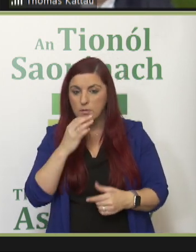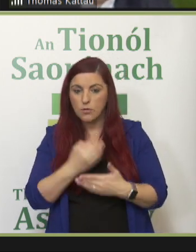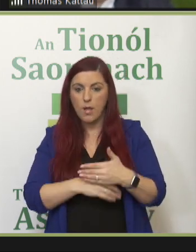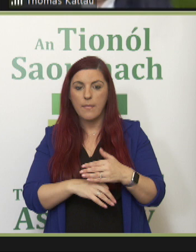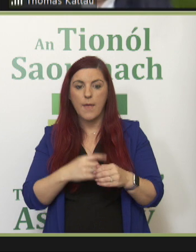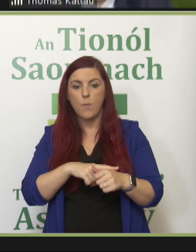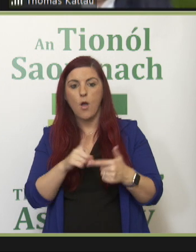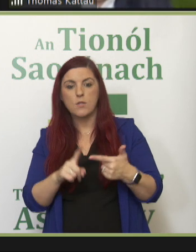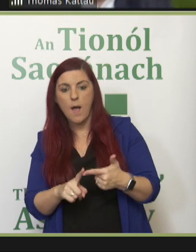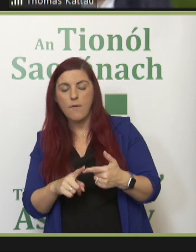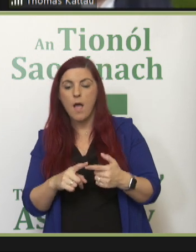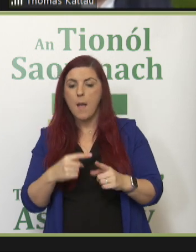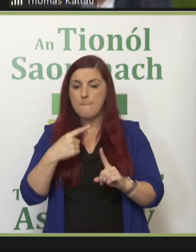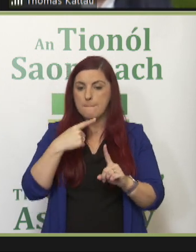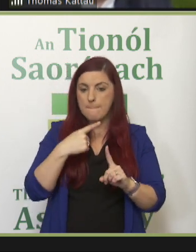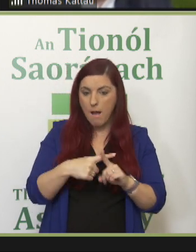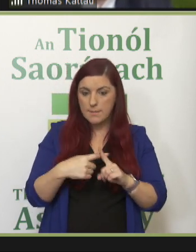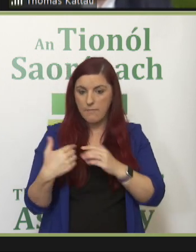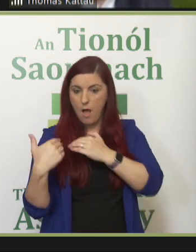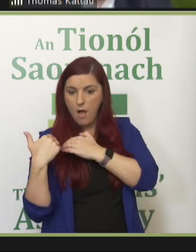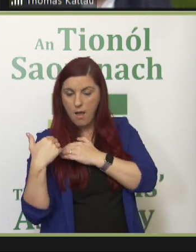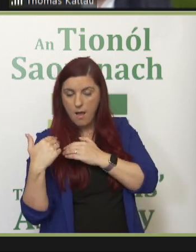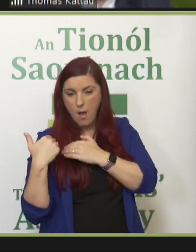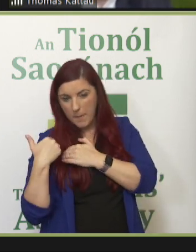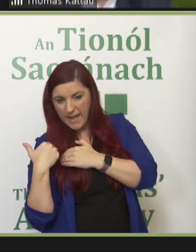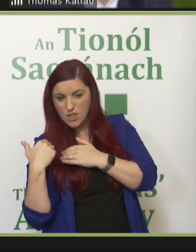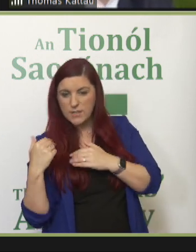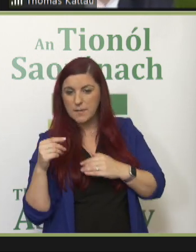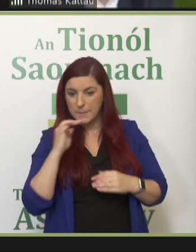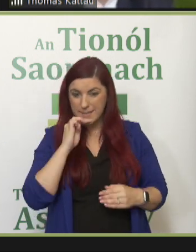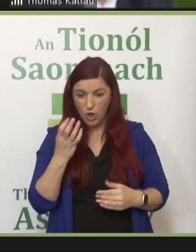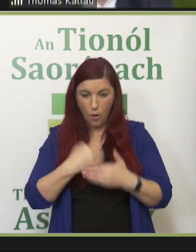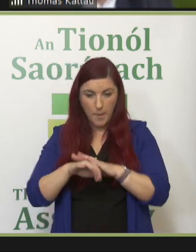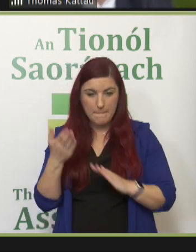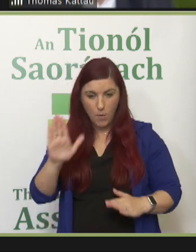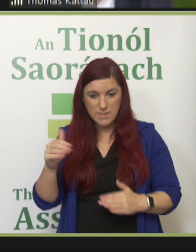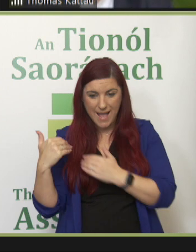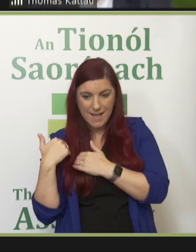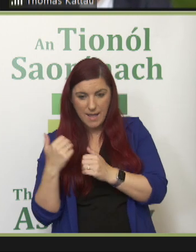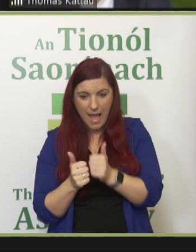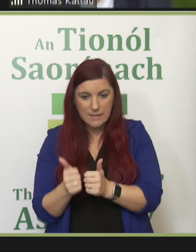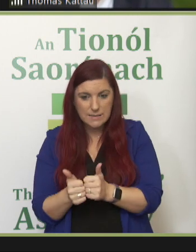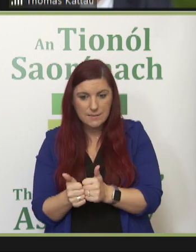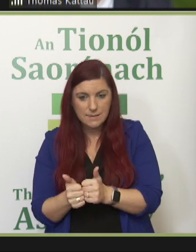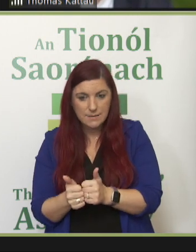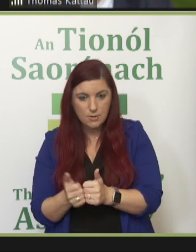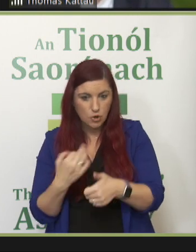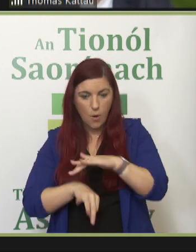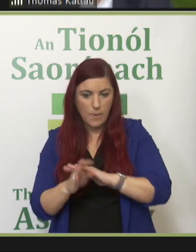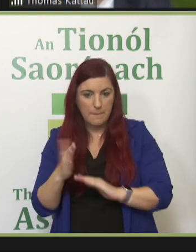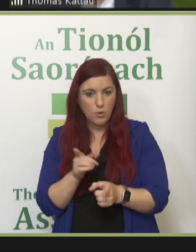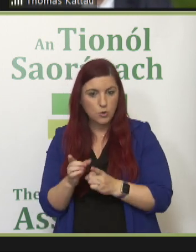act in the citizen's interest. The classic case here is the access to treatment, for instance,